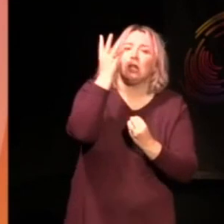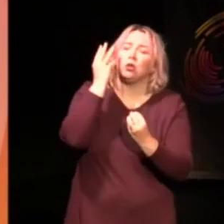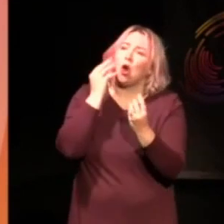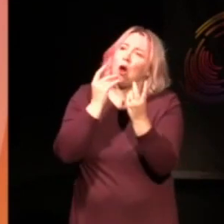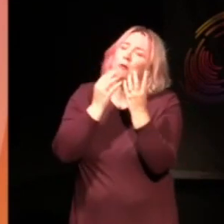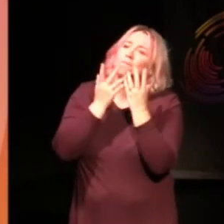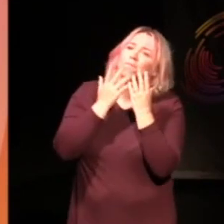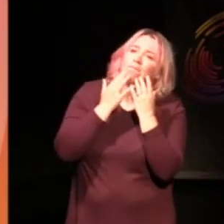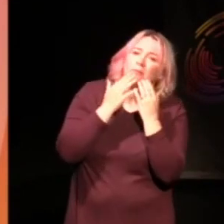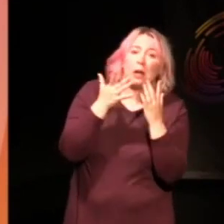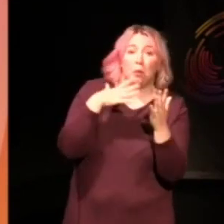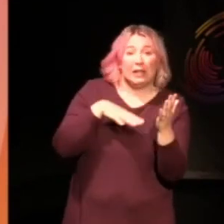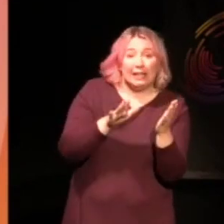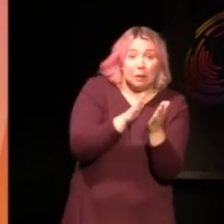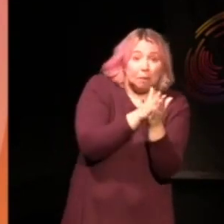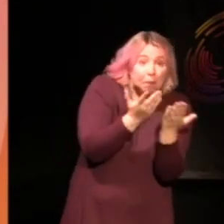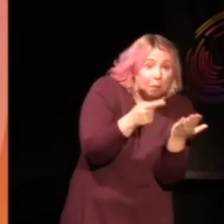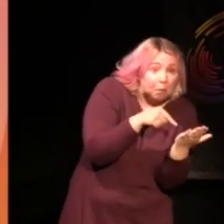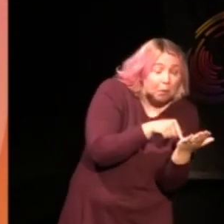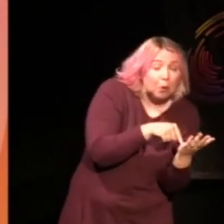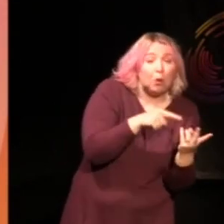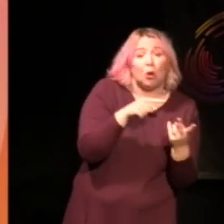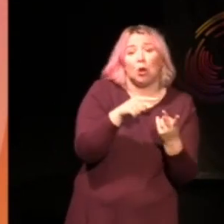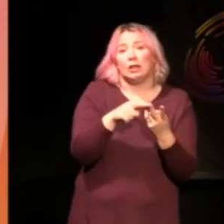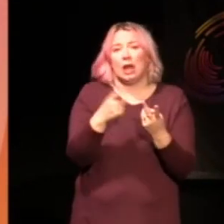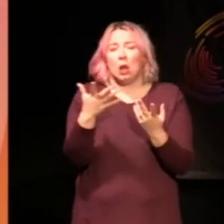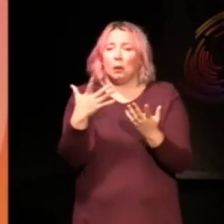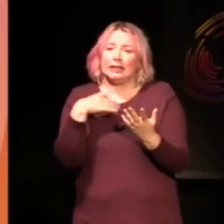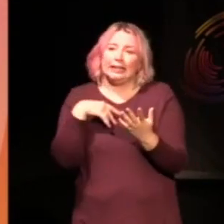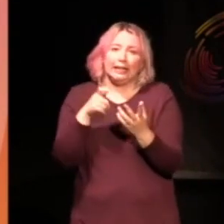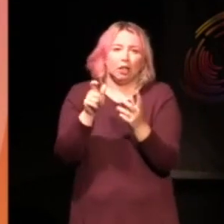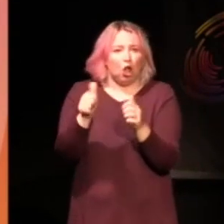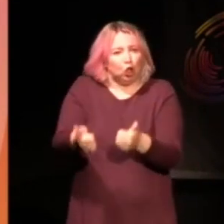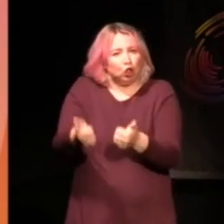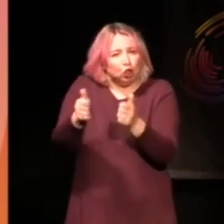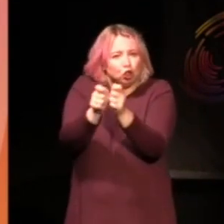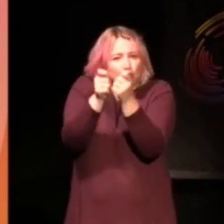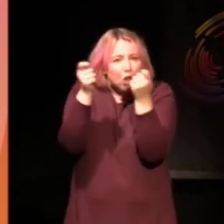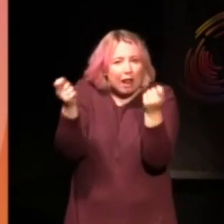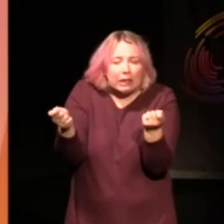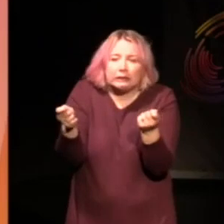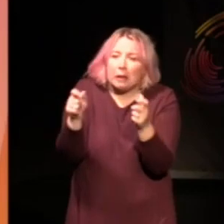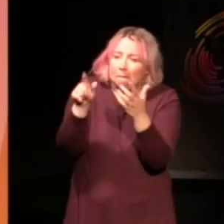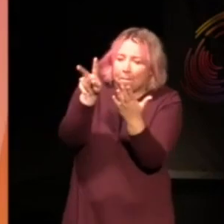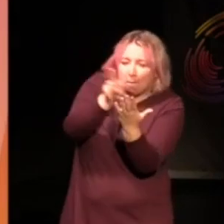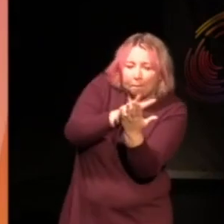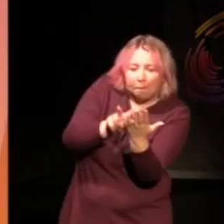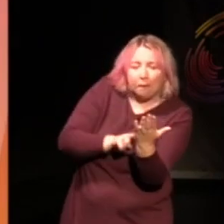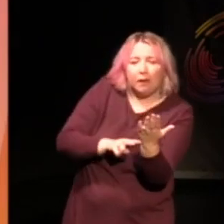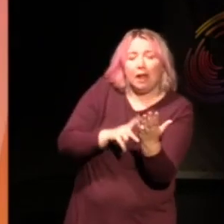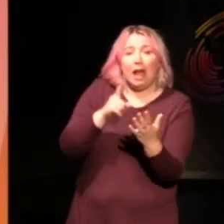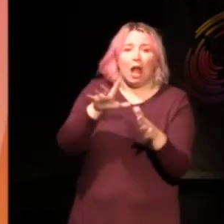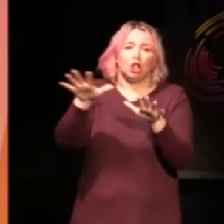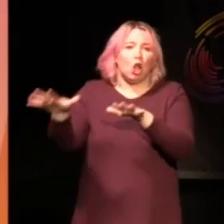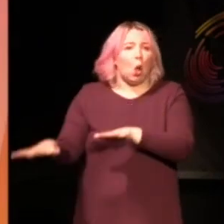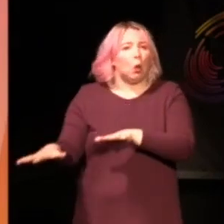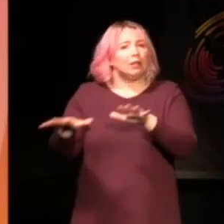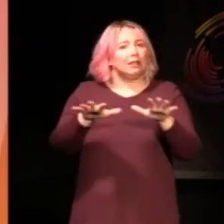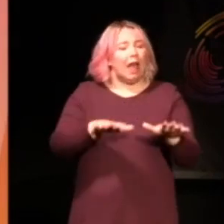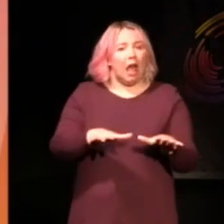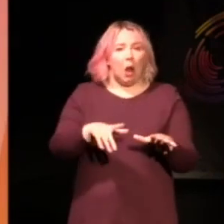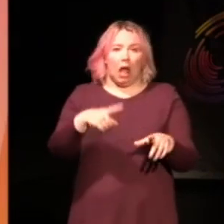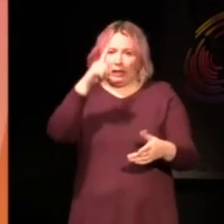investigative journalism, in-depth analysis, but most importantly, to slow down, not to rush into judgments. And